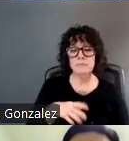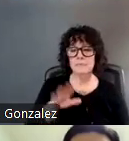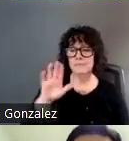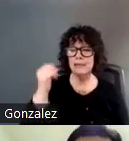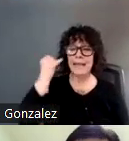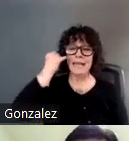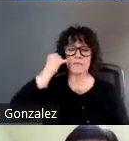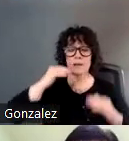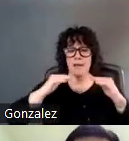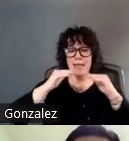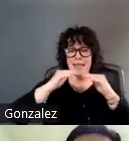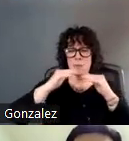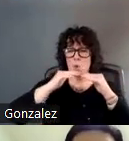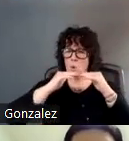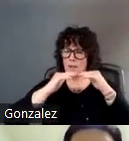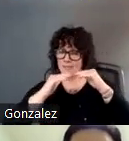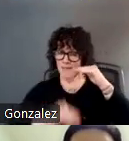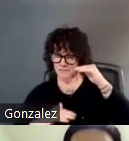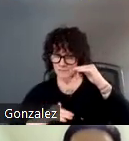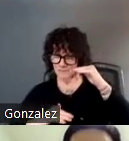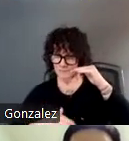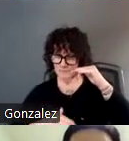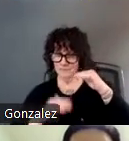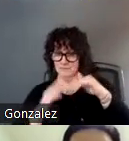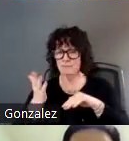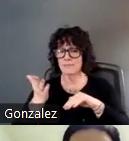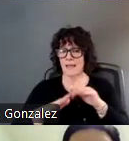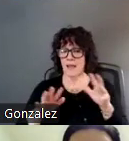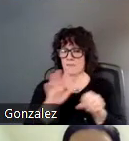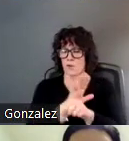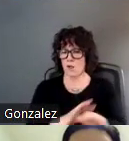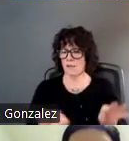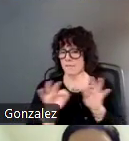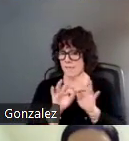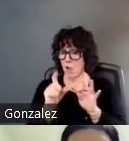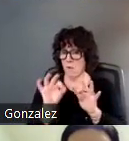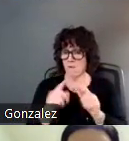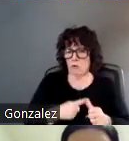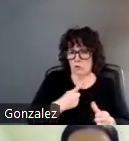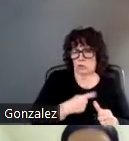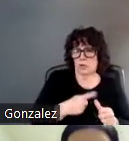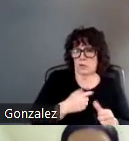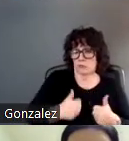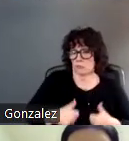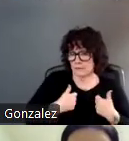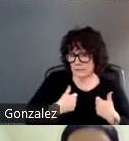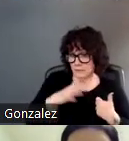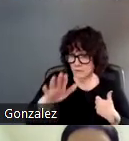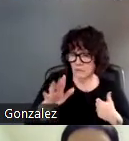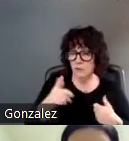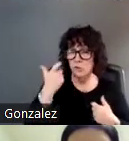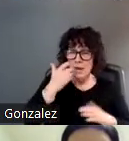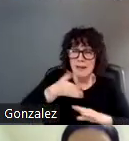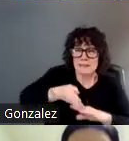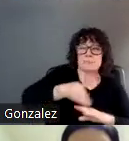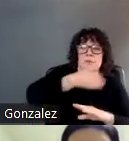the disaster, then the adjusted base year value of the original primary residence prior to the disaster, along with any